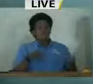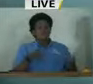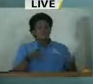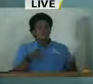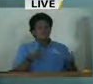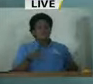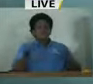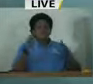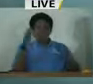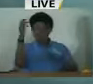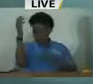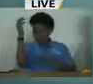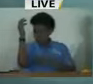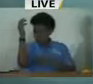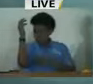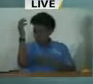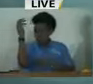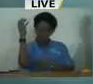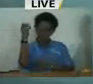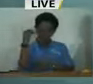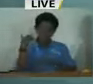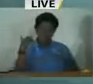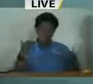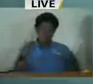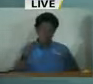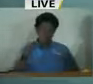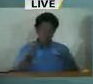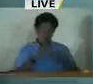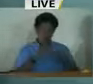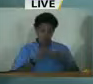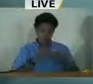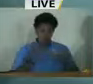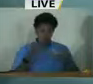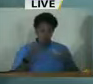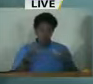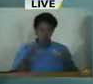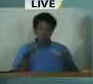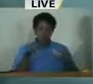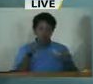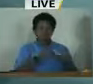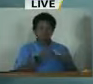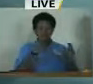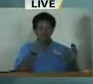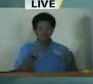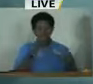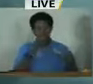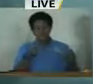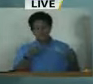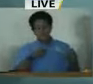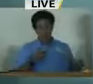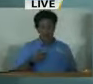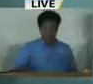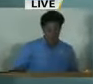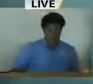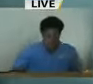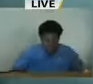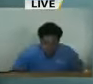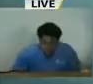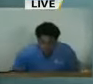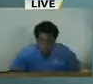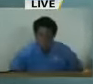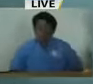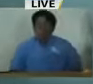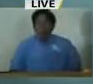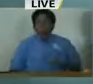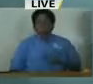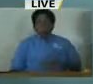direction you wish us to go in. Are you saying that in matters where we have the type of